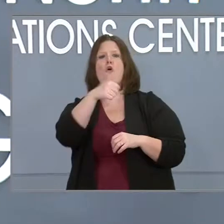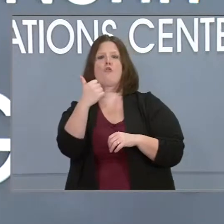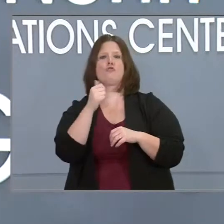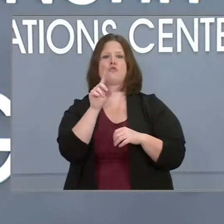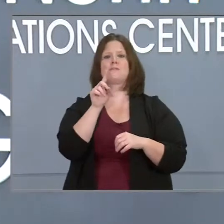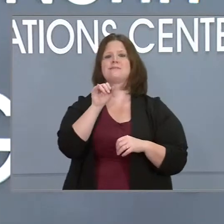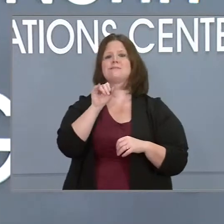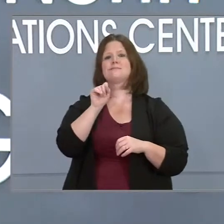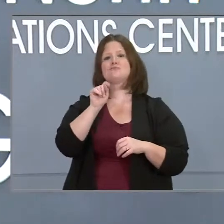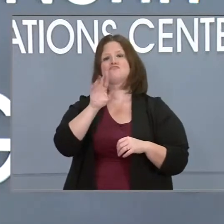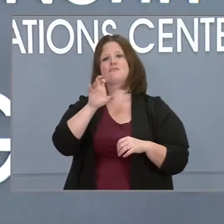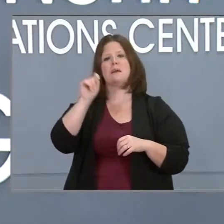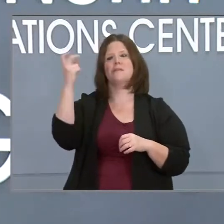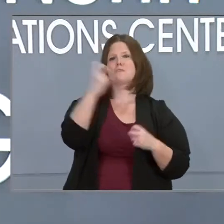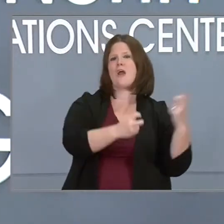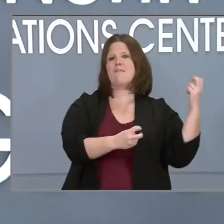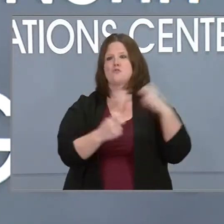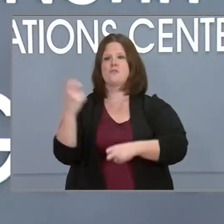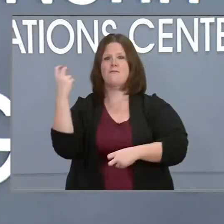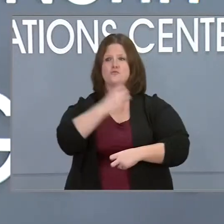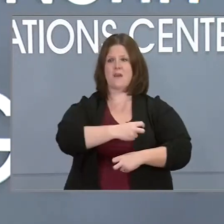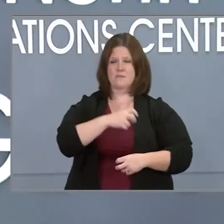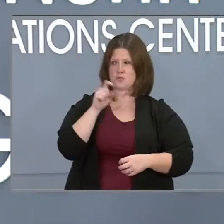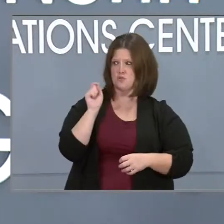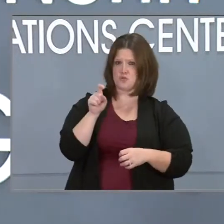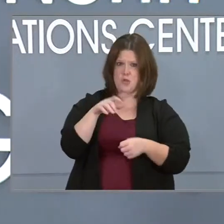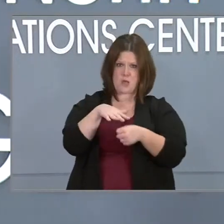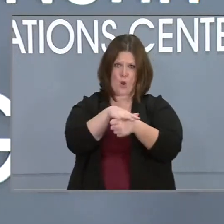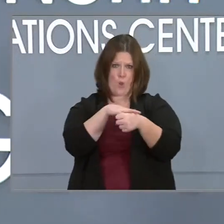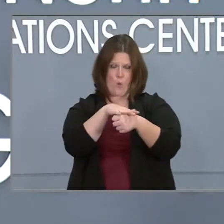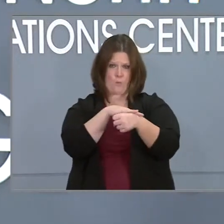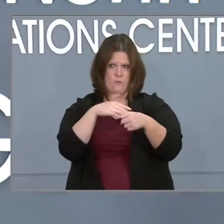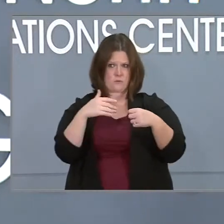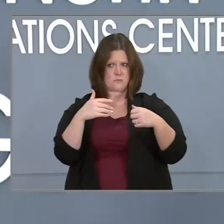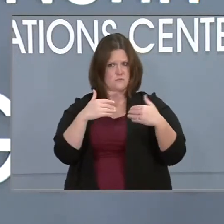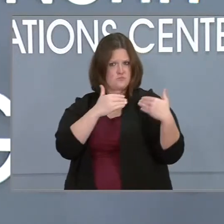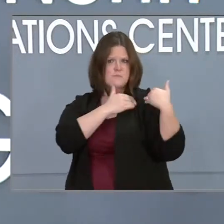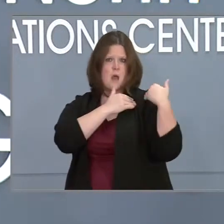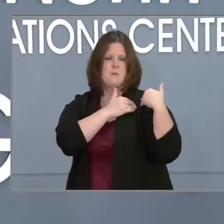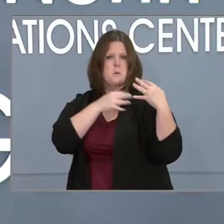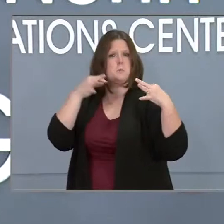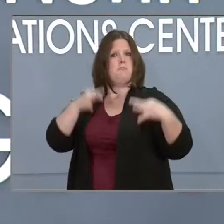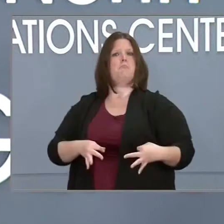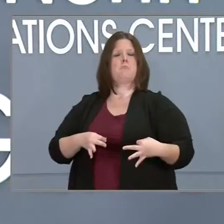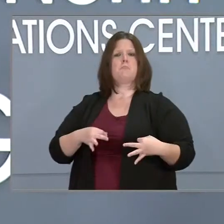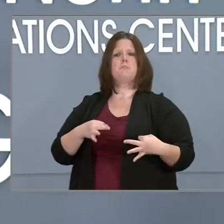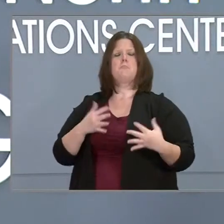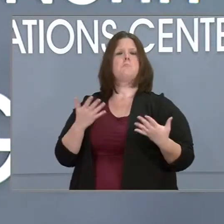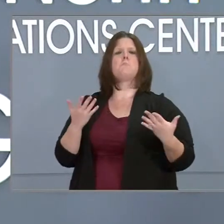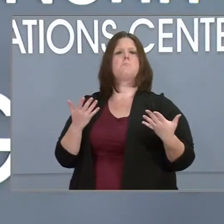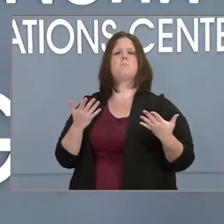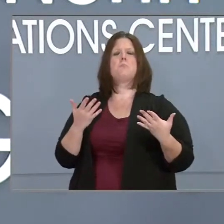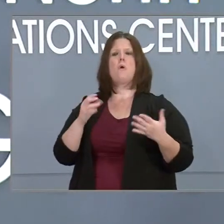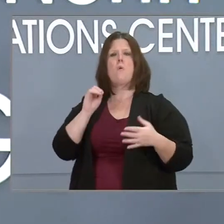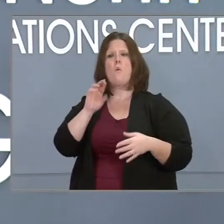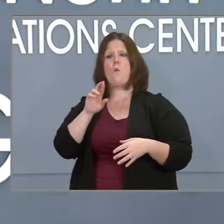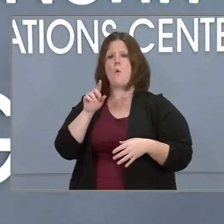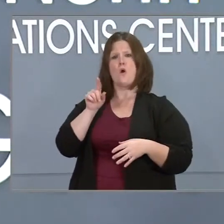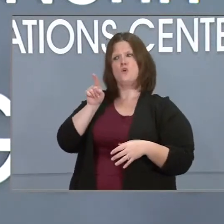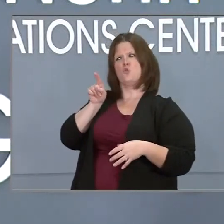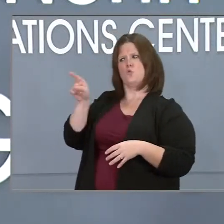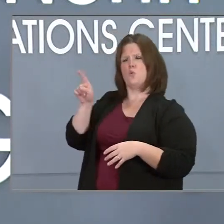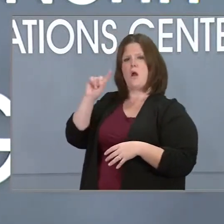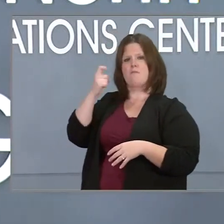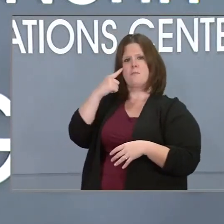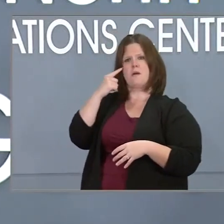masking. To those governments, to those municipalities, to those governing bodies, what do you have to say to them to basically say, hey, you should be doing